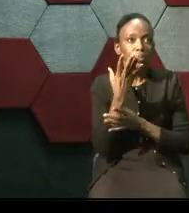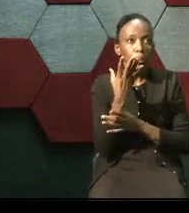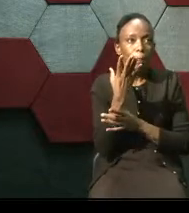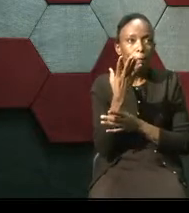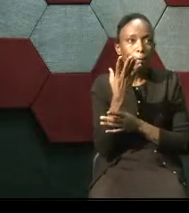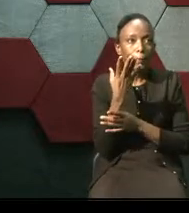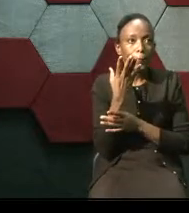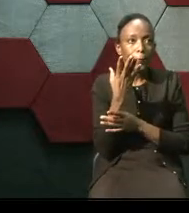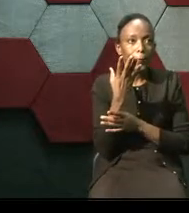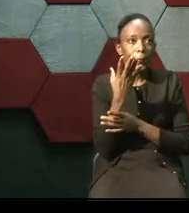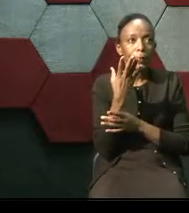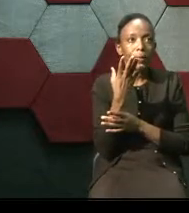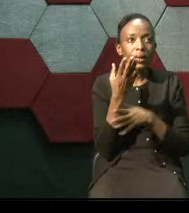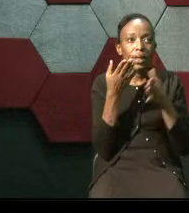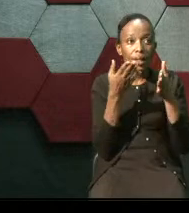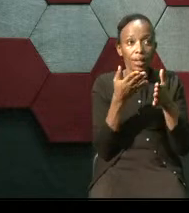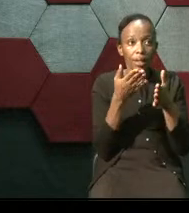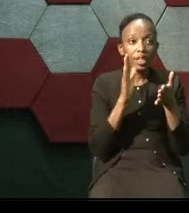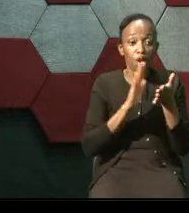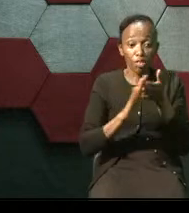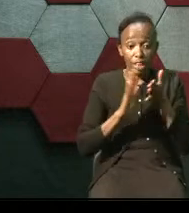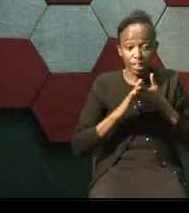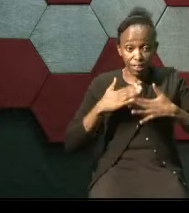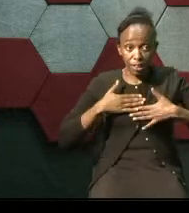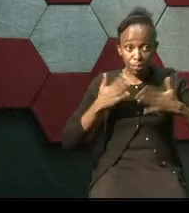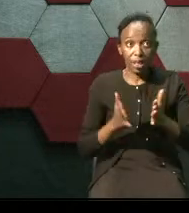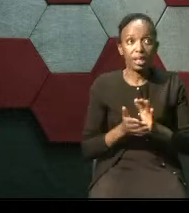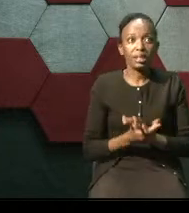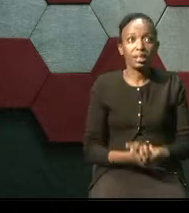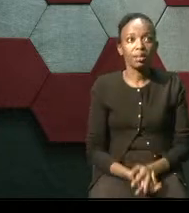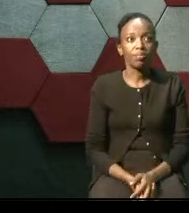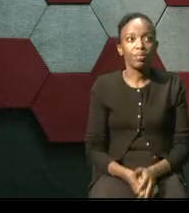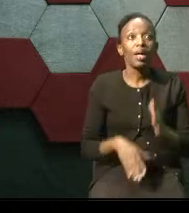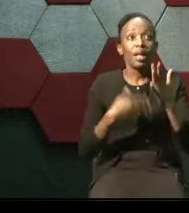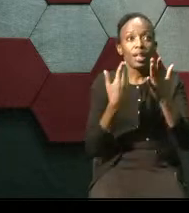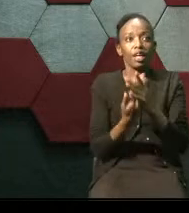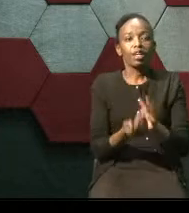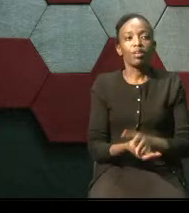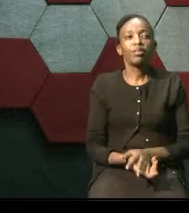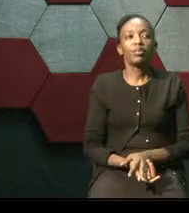we have come up with this rapid COVID breathalyzer. Thank